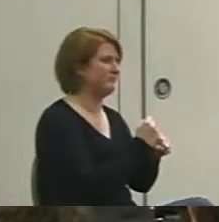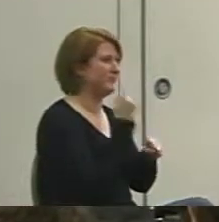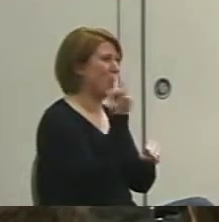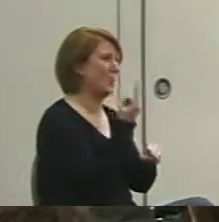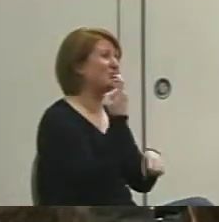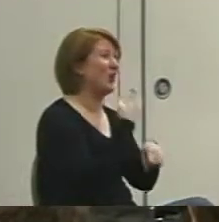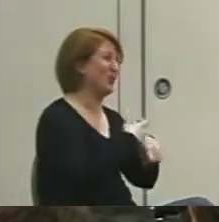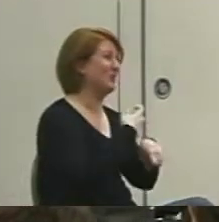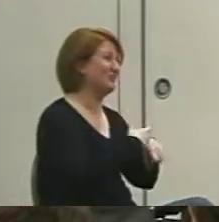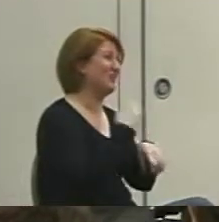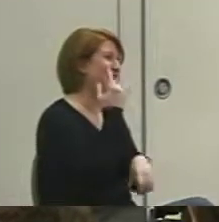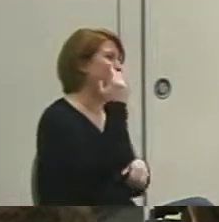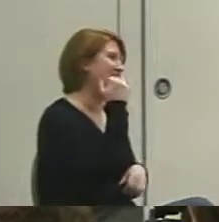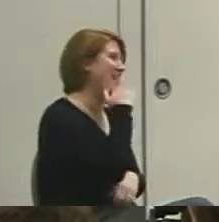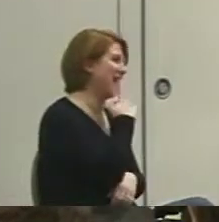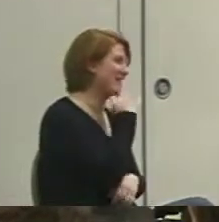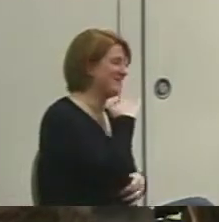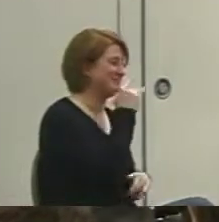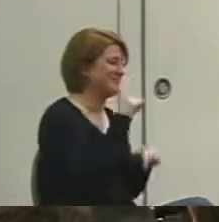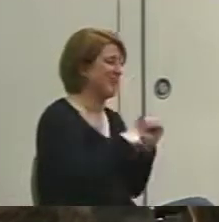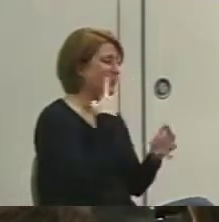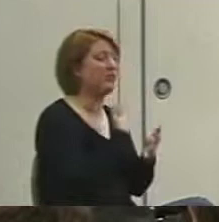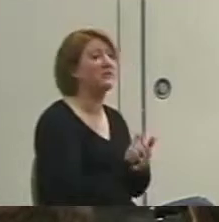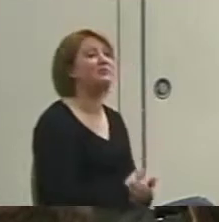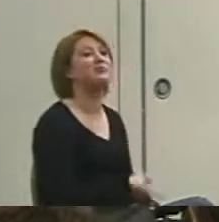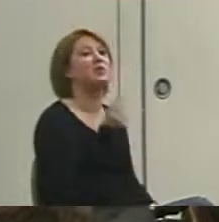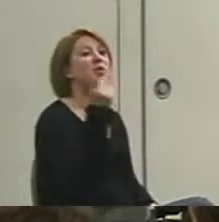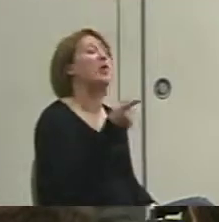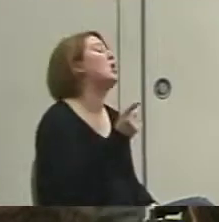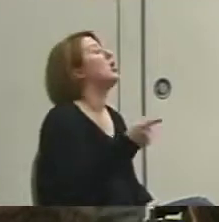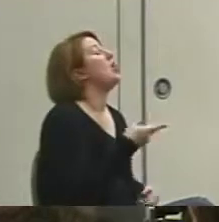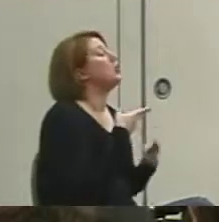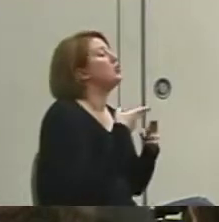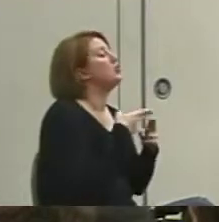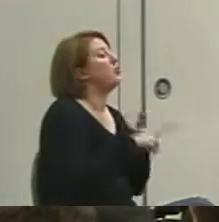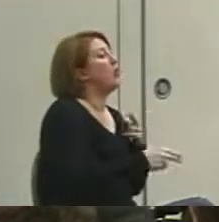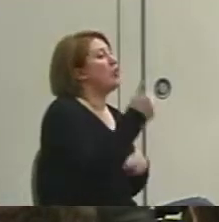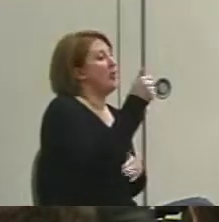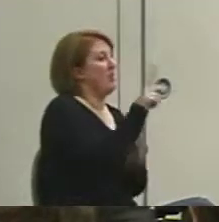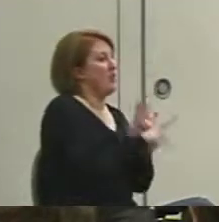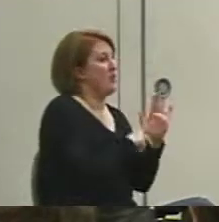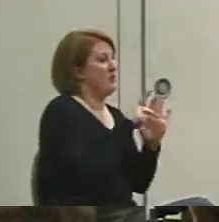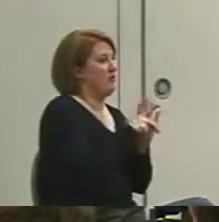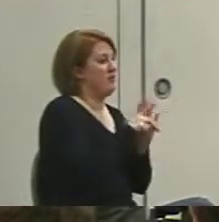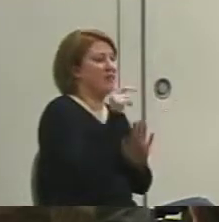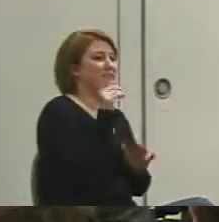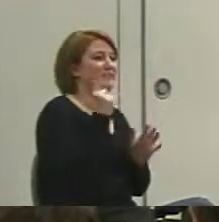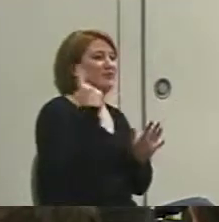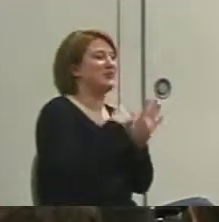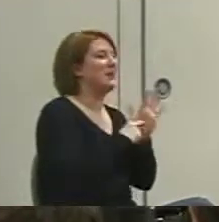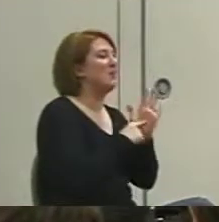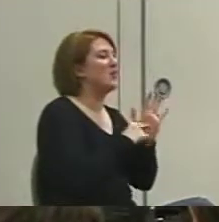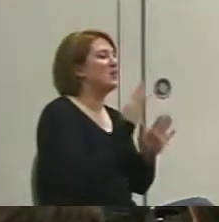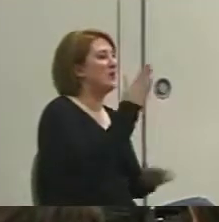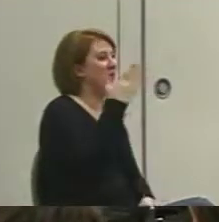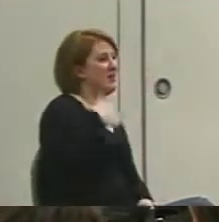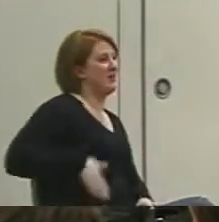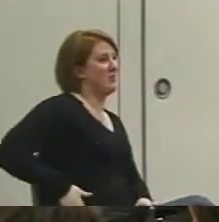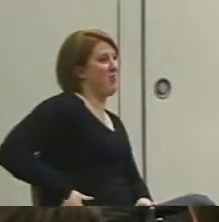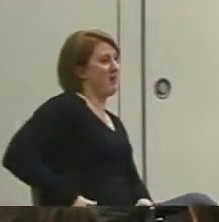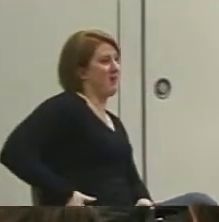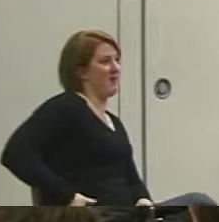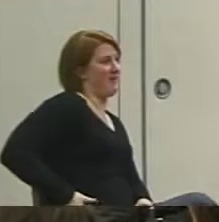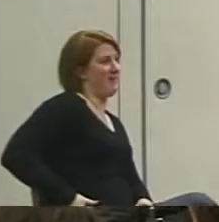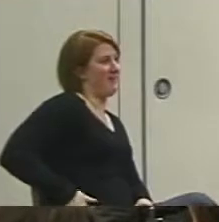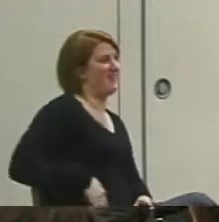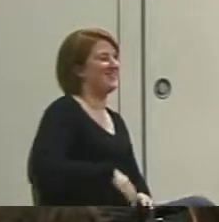harder. The shorter the interval, just take for example, when you're up there. So we were doing your hand in your pocket.